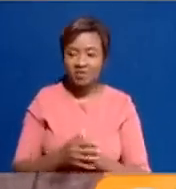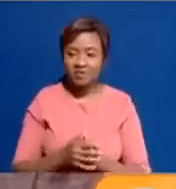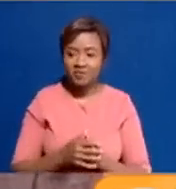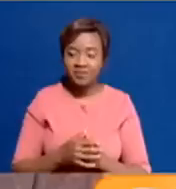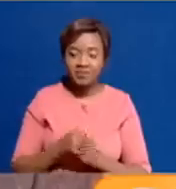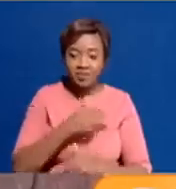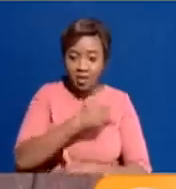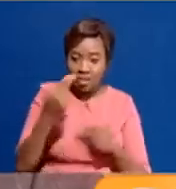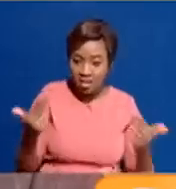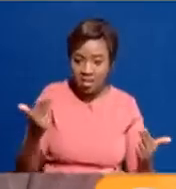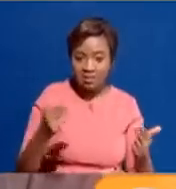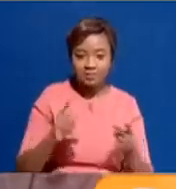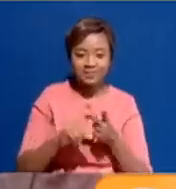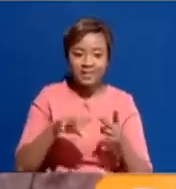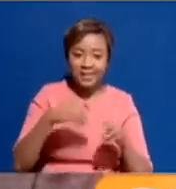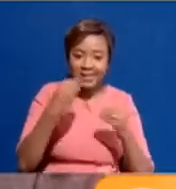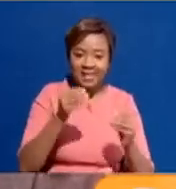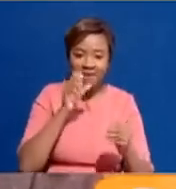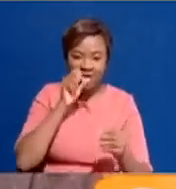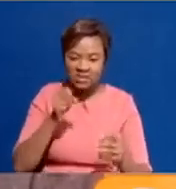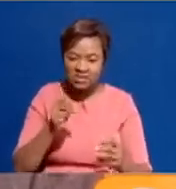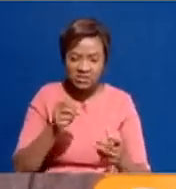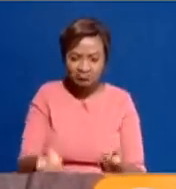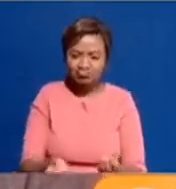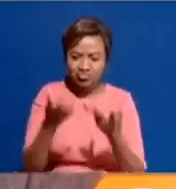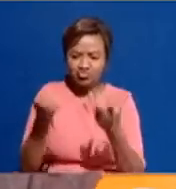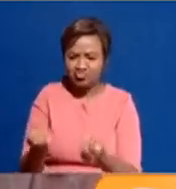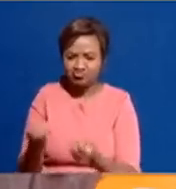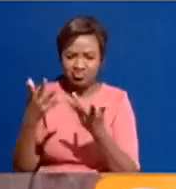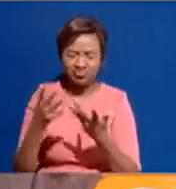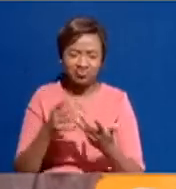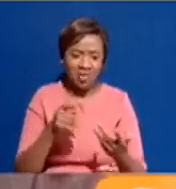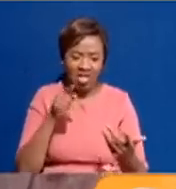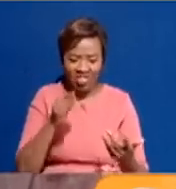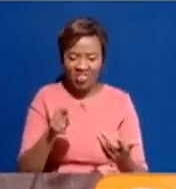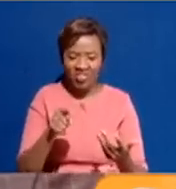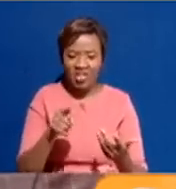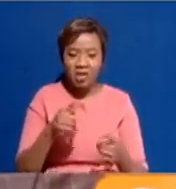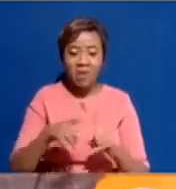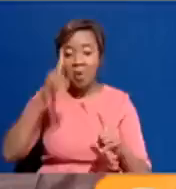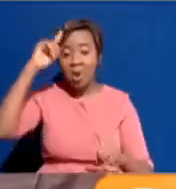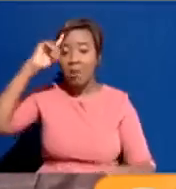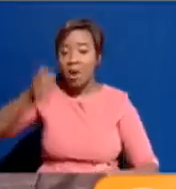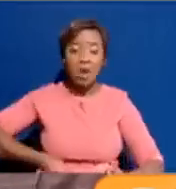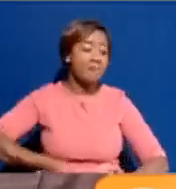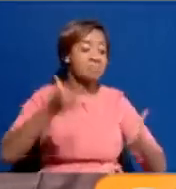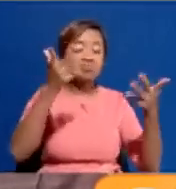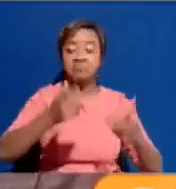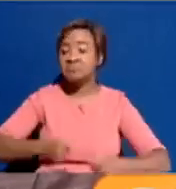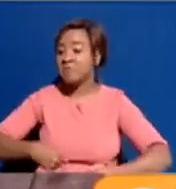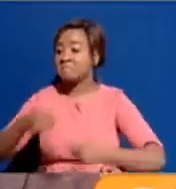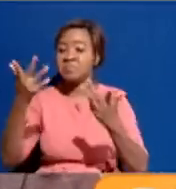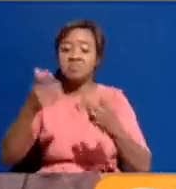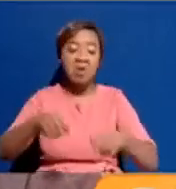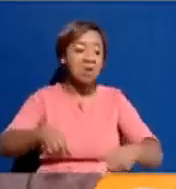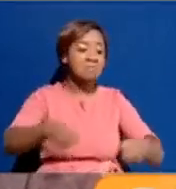officers are given tear gas canisters, and they are just howling, lobbing these tear gas canisters without orders. And this